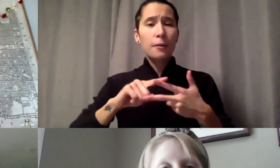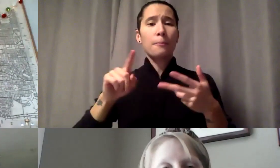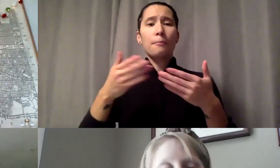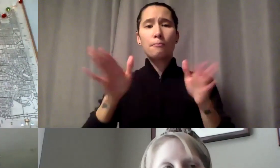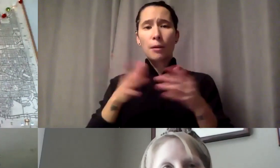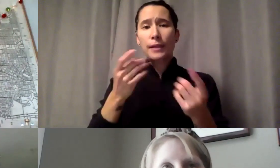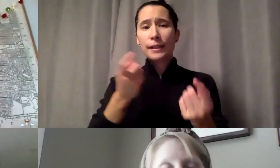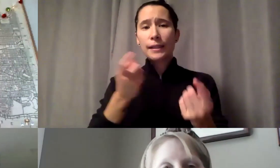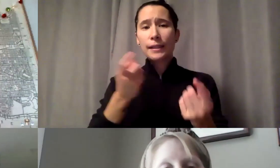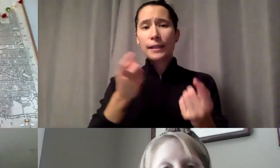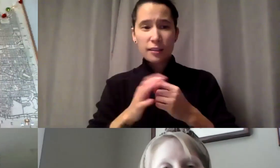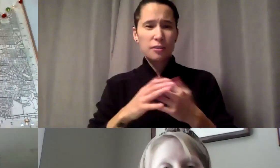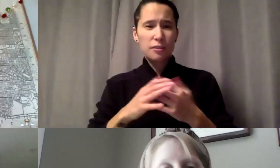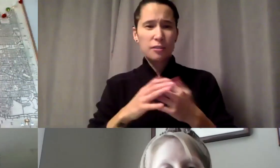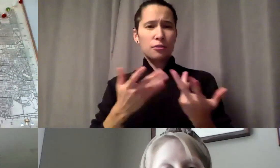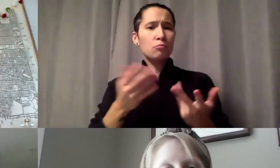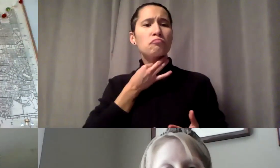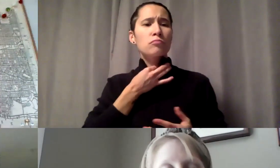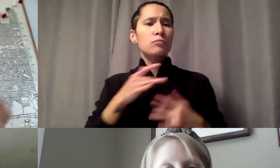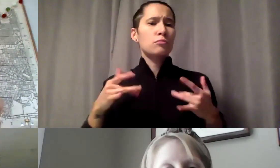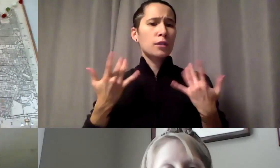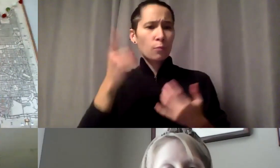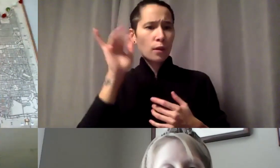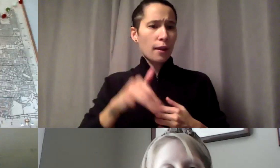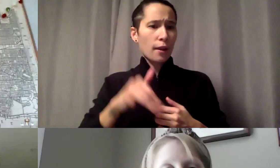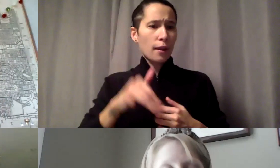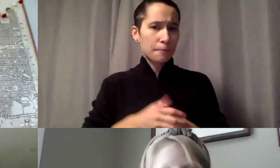for those sports? Yeah, so